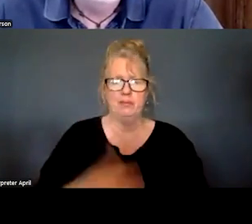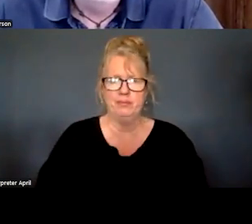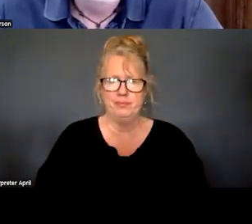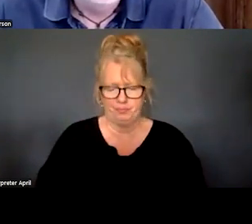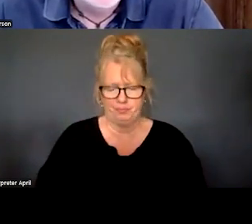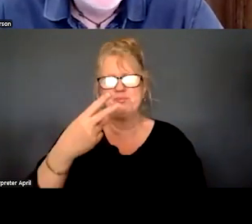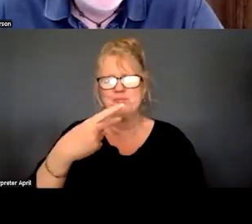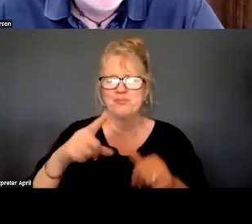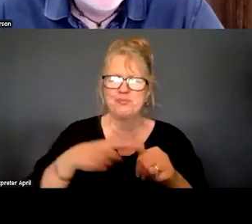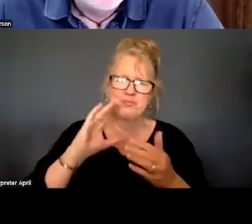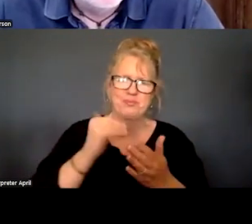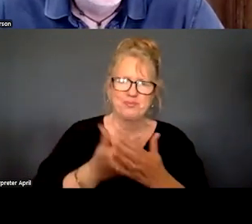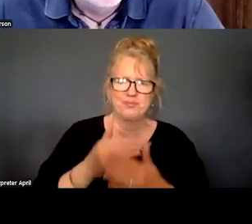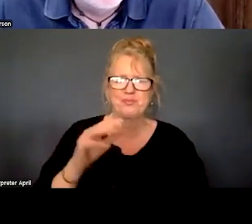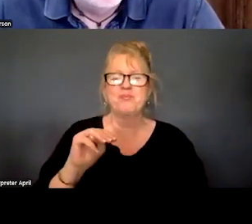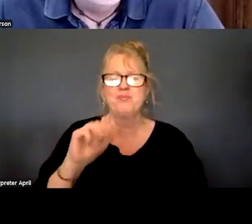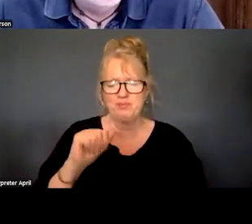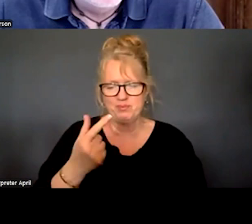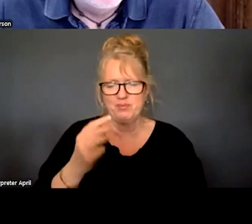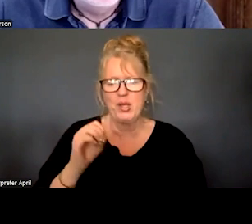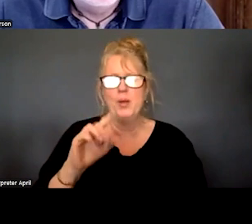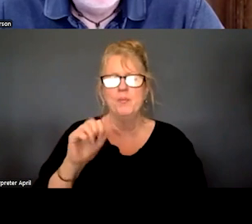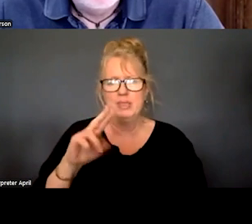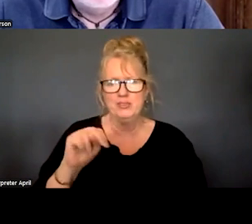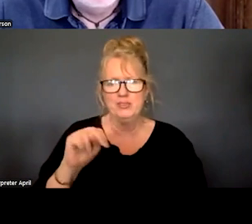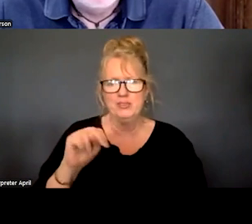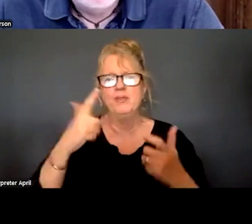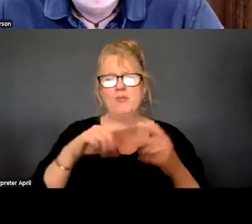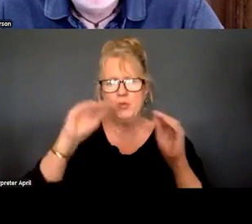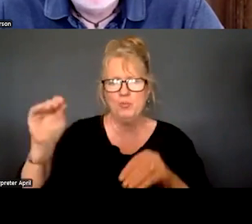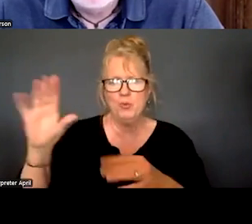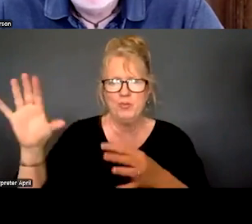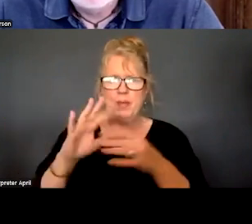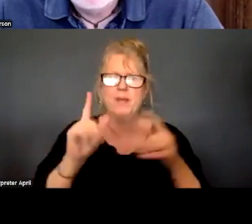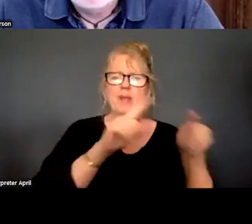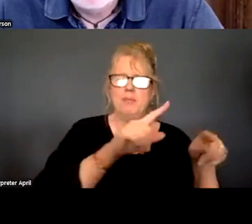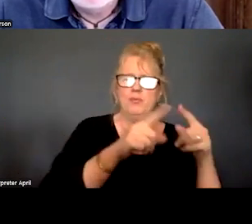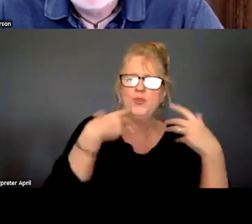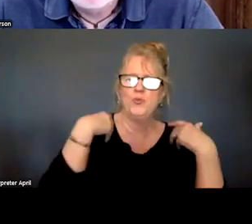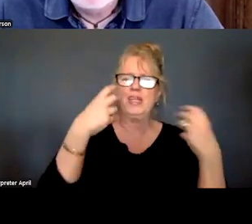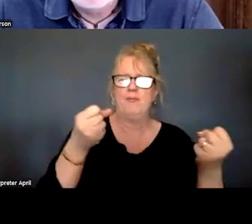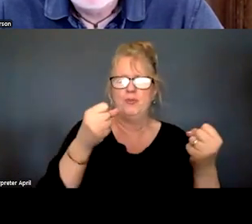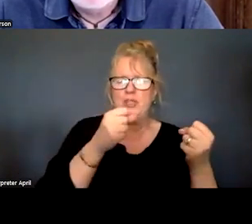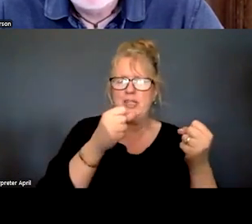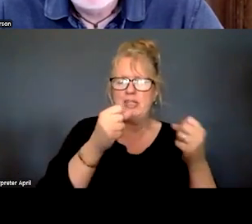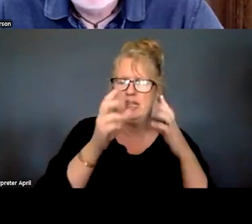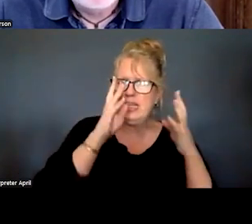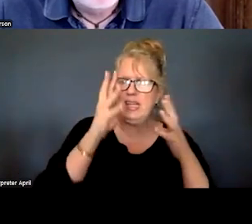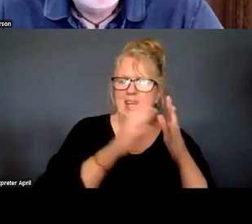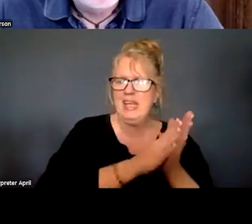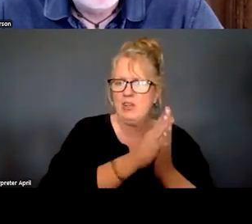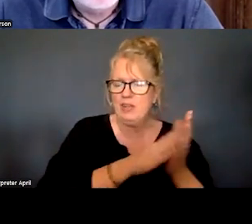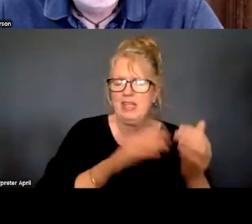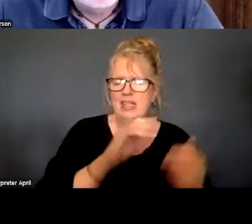came, you and I were both with Magellan Health before you moved to Connections and I moved to Recovery Innovations. And at the time